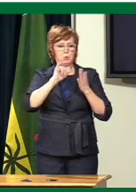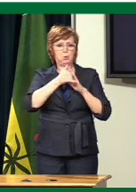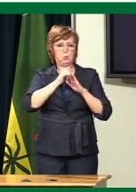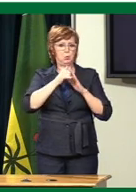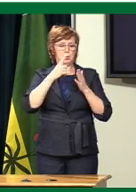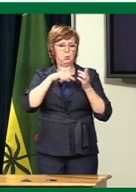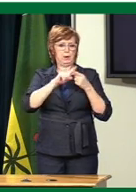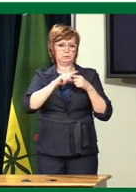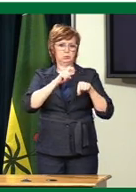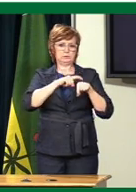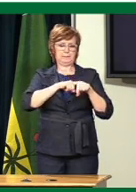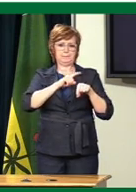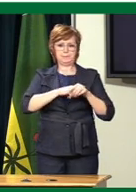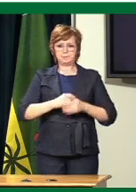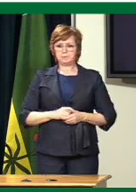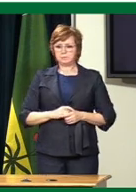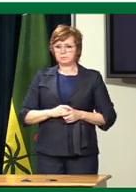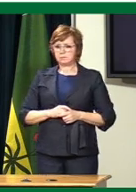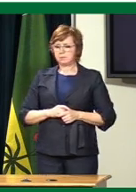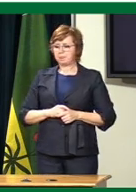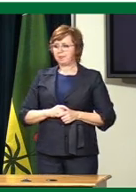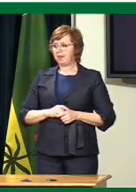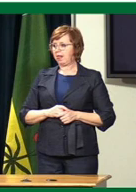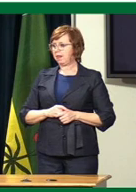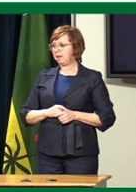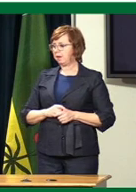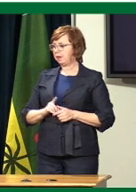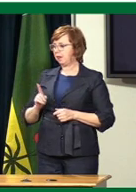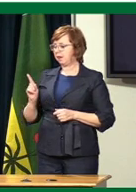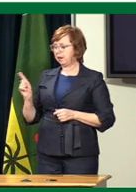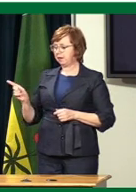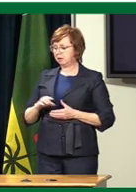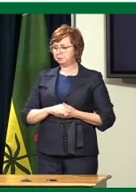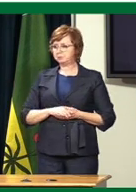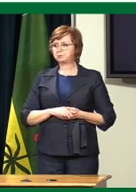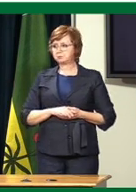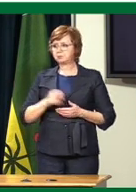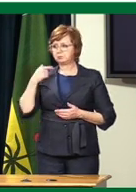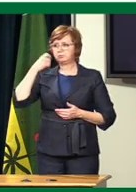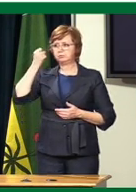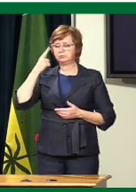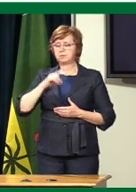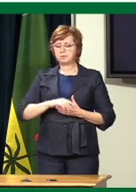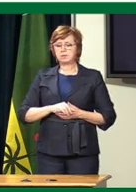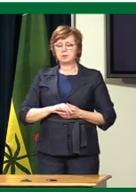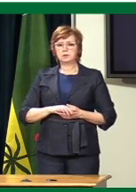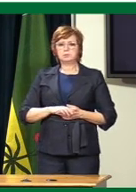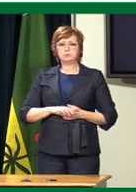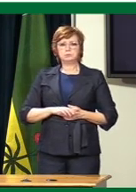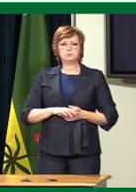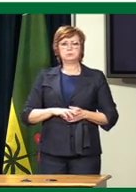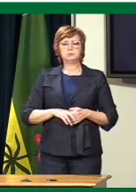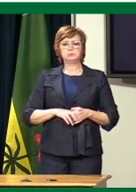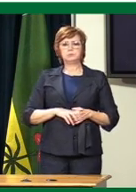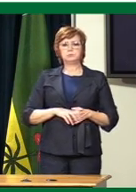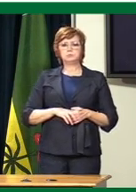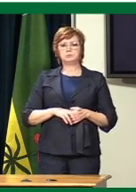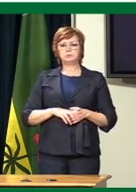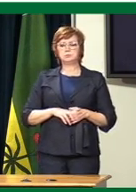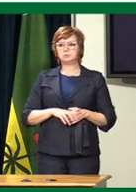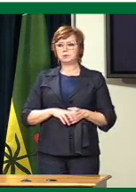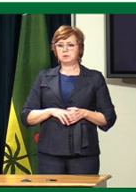be called by a contact tracer? Yep. So again, we in the two